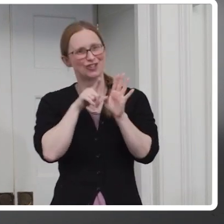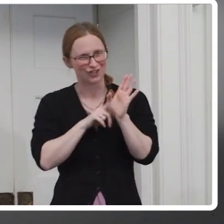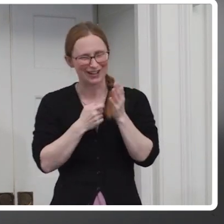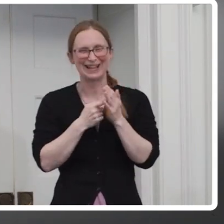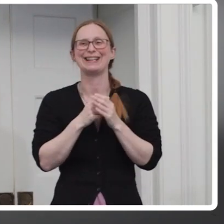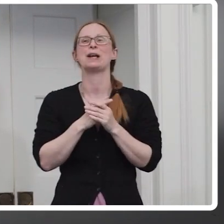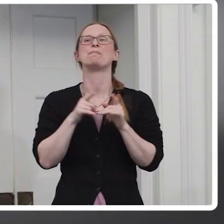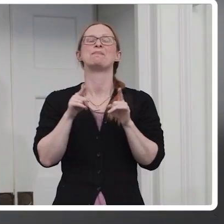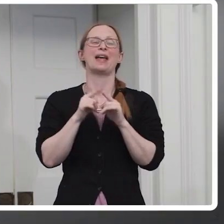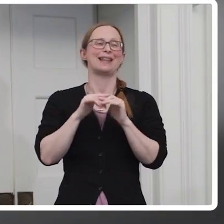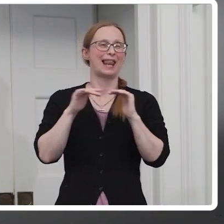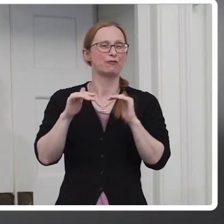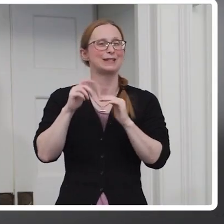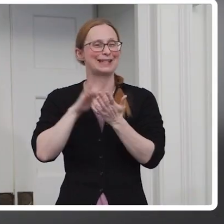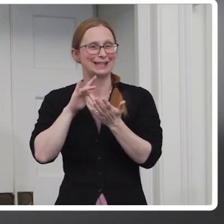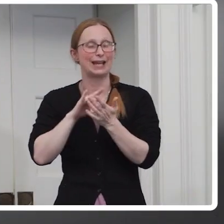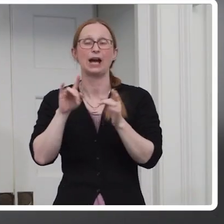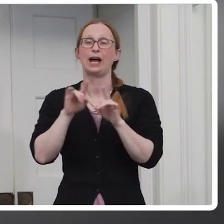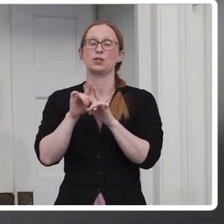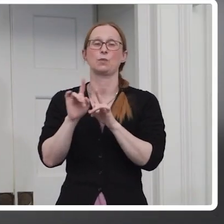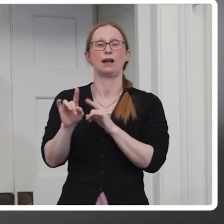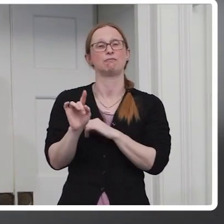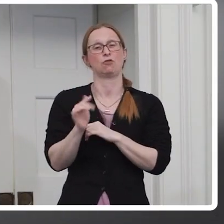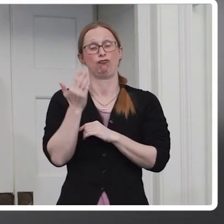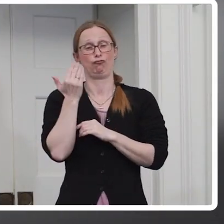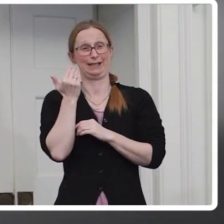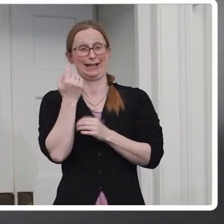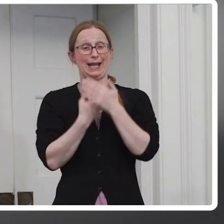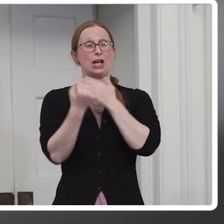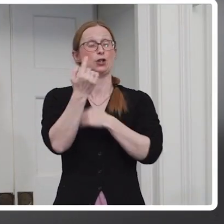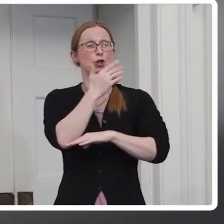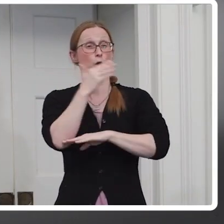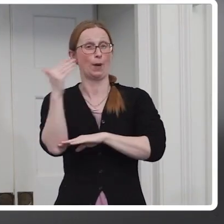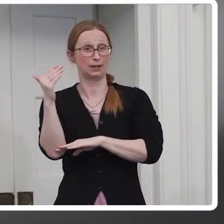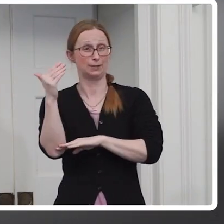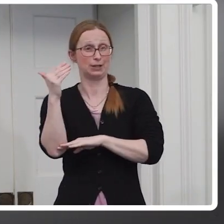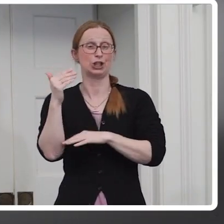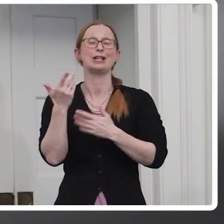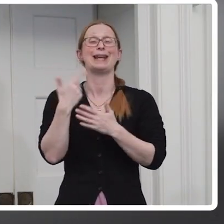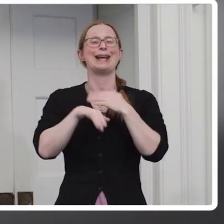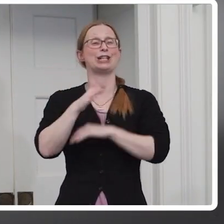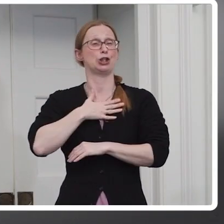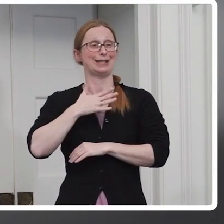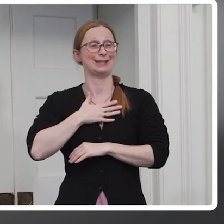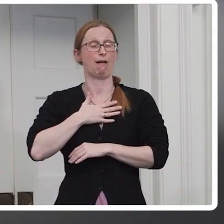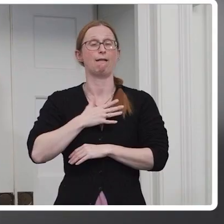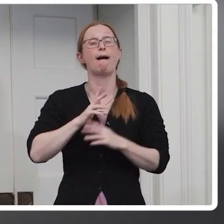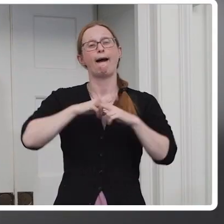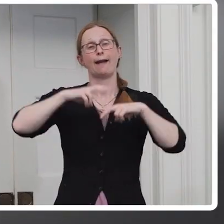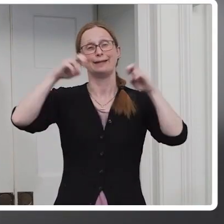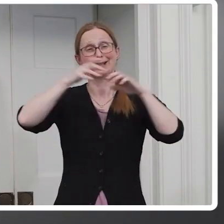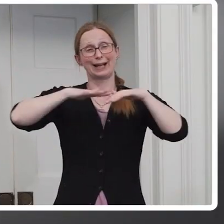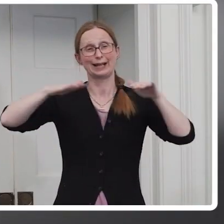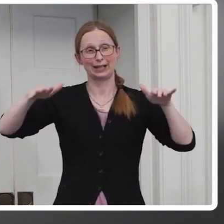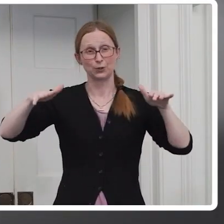Oswestry, Level Centre Rollesley, and where she won the first prize winner, a recent solo exhibition at Contemporary Art Space, Chester,